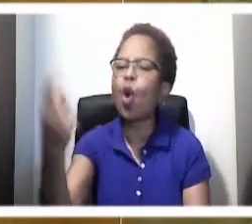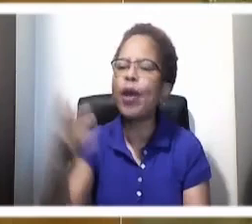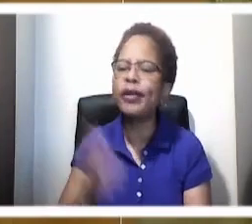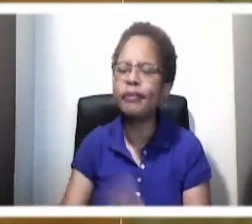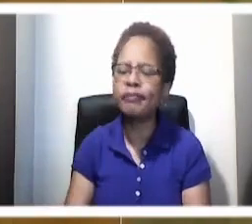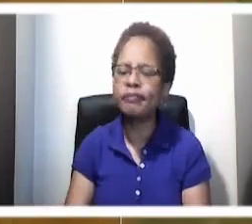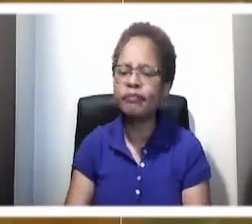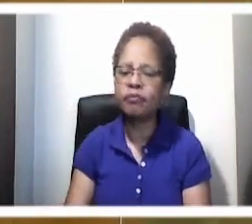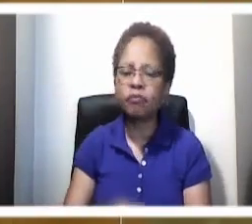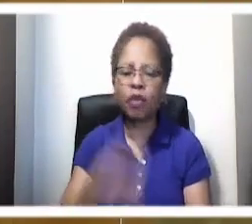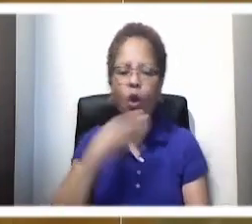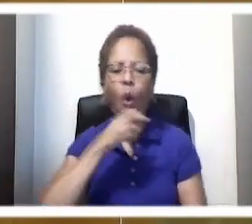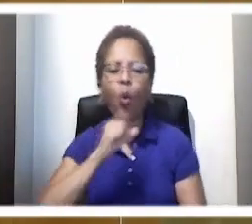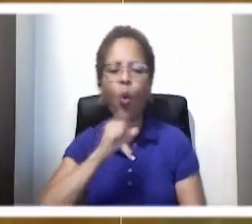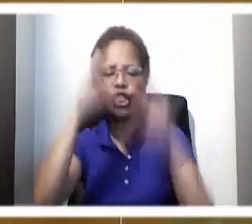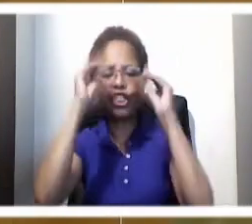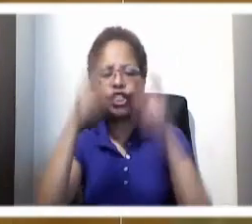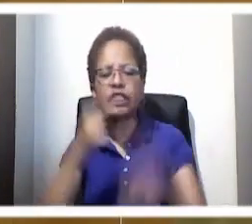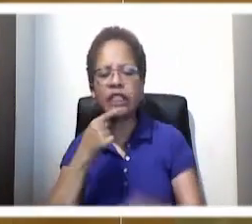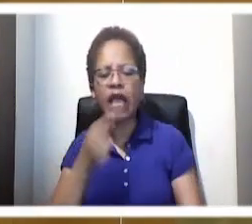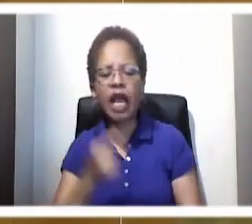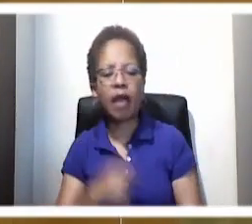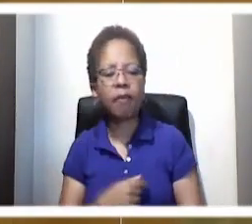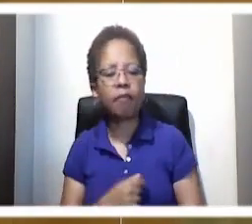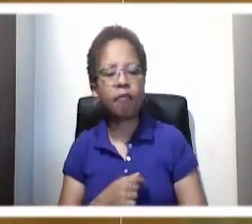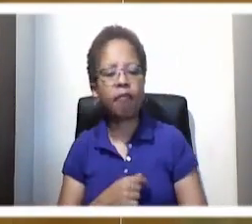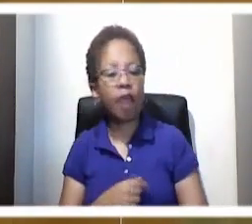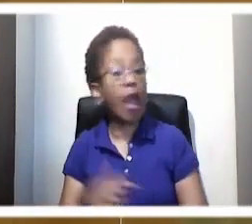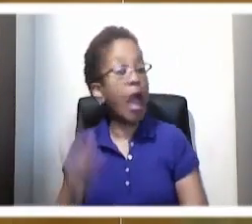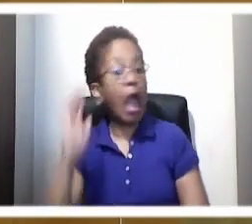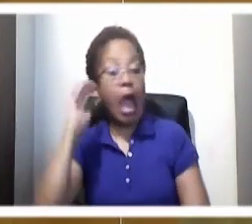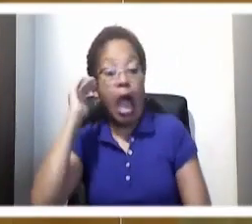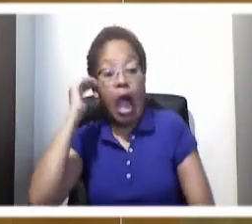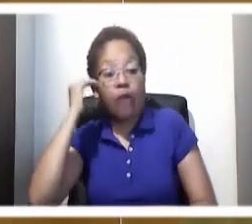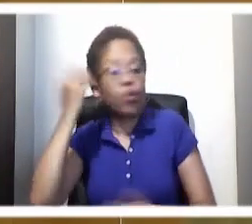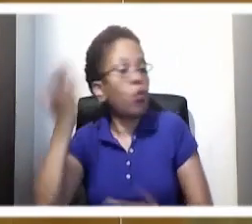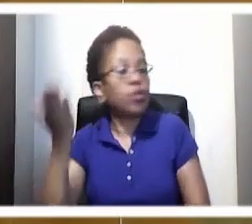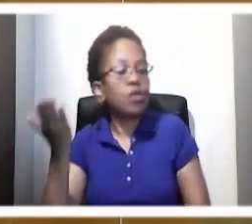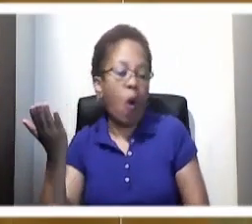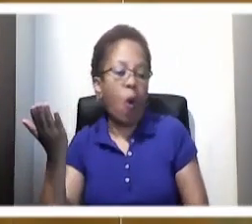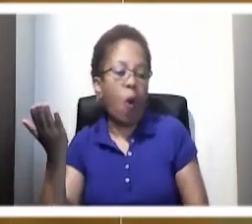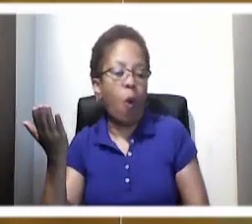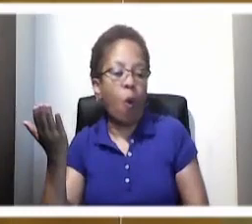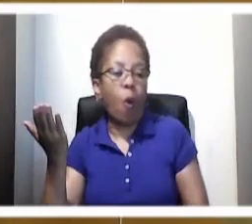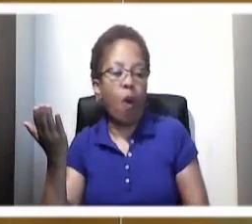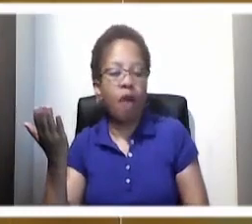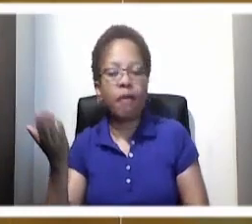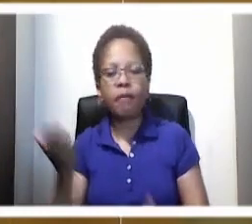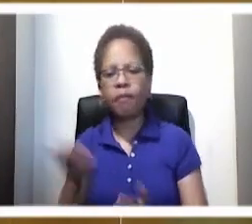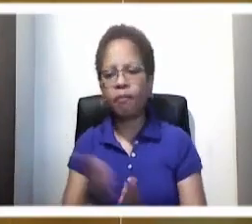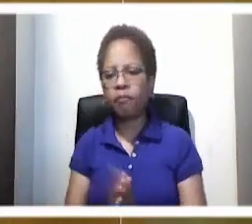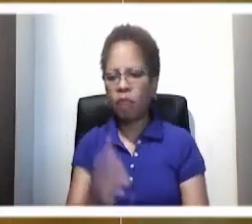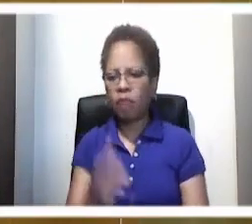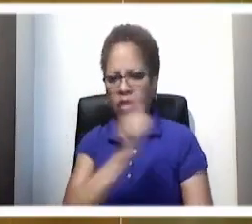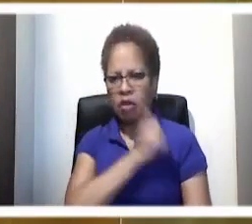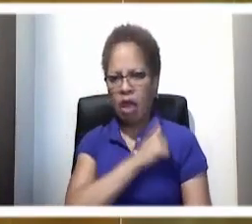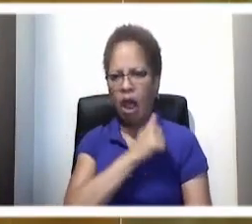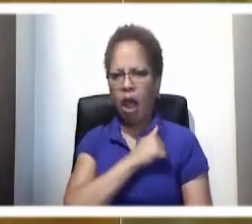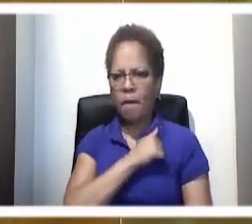old rabbi said, "I don't know." The Cossack was